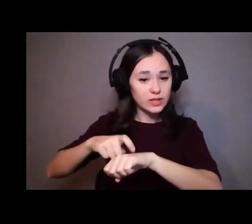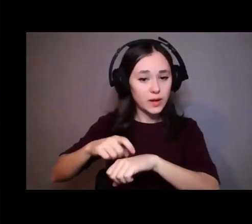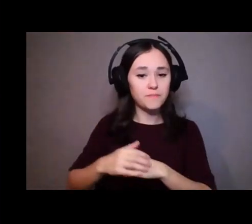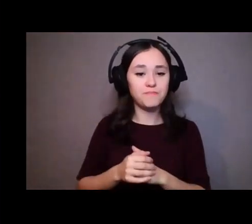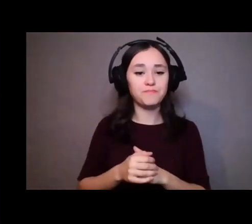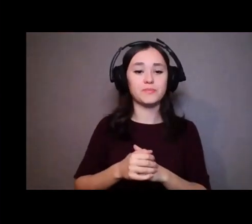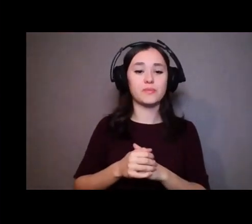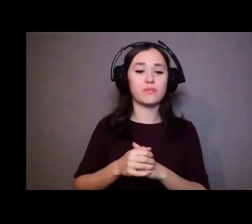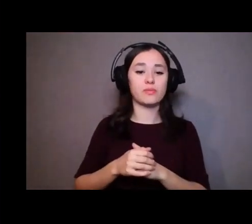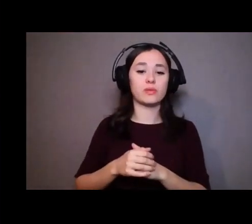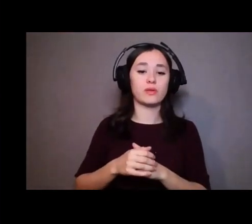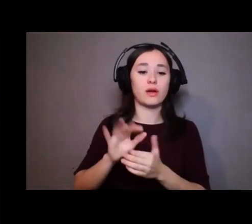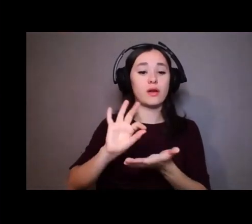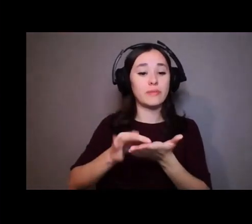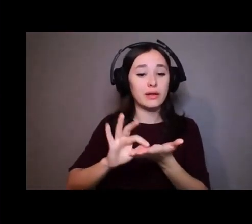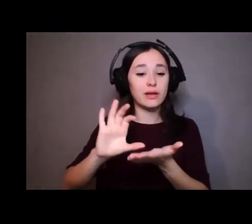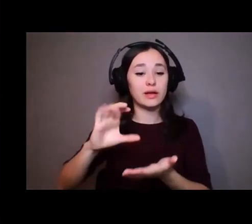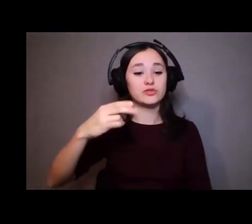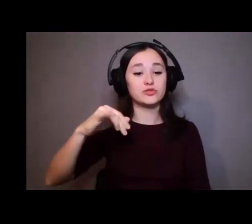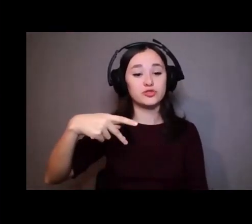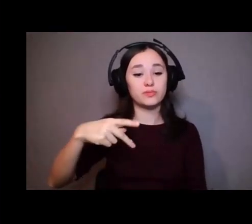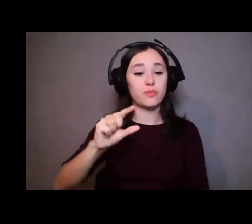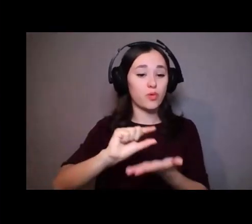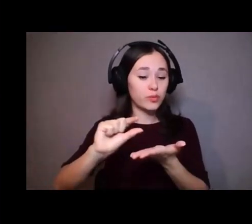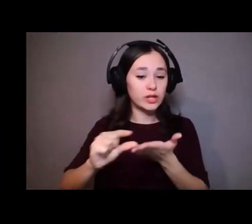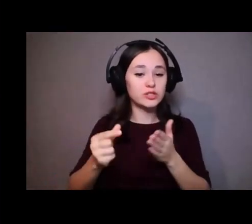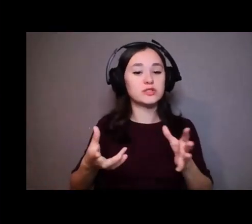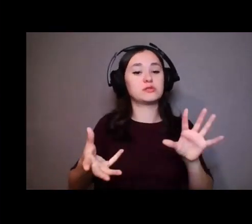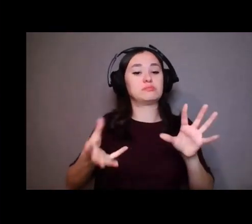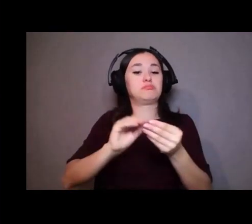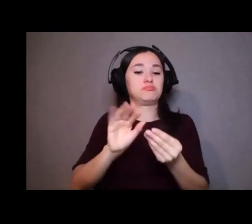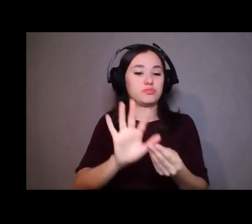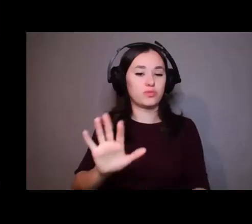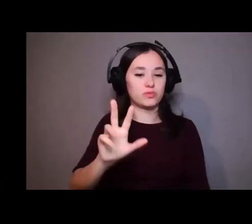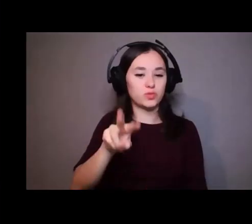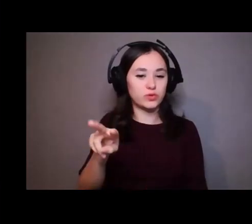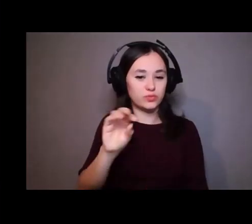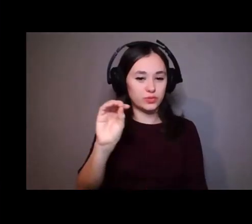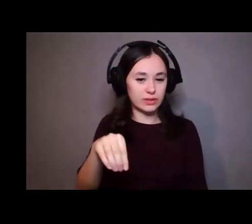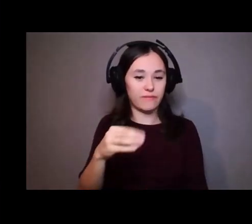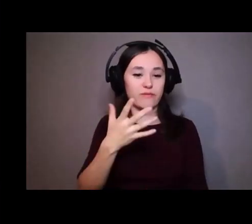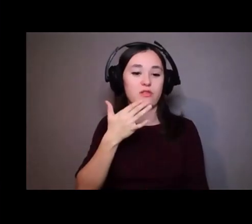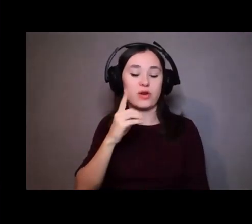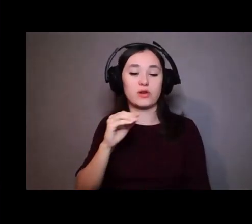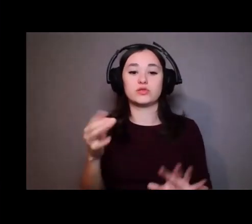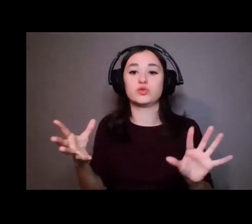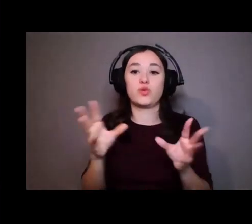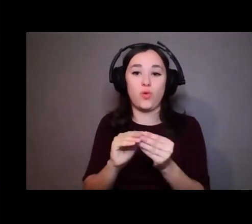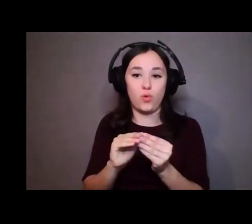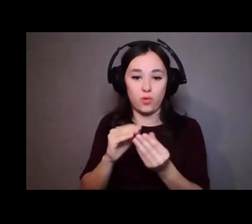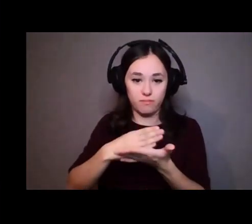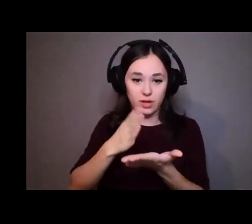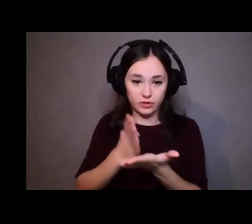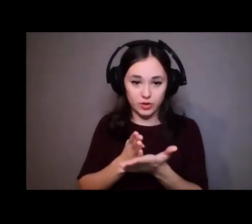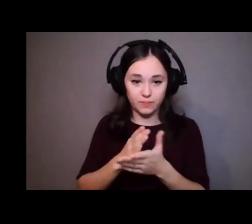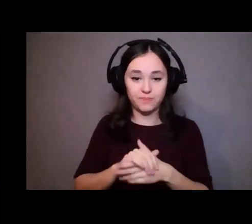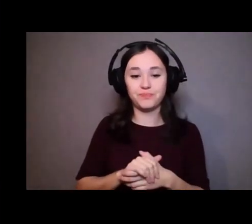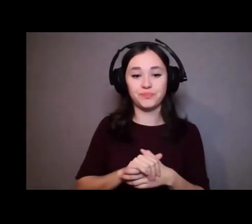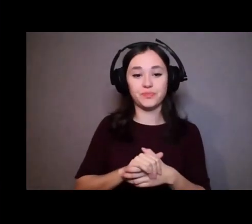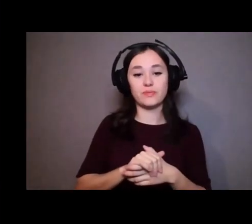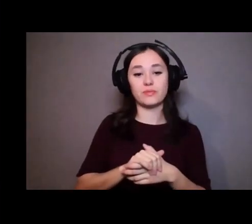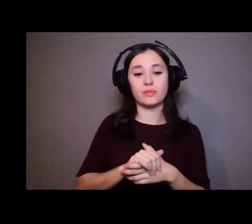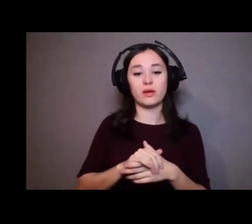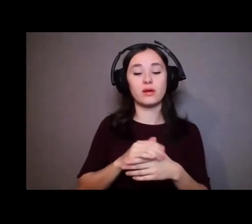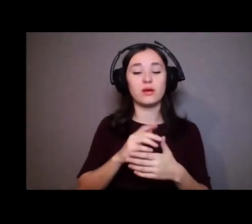state-funded budget in the state fiscal year 2025. This, for a reference point, because I always find that to be useful, compares to